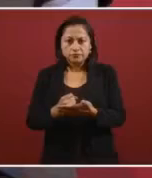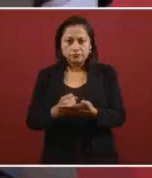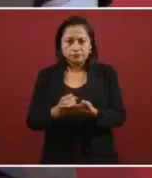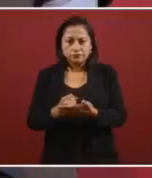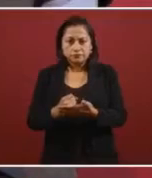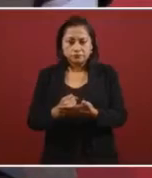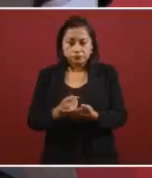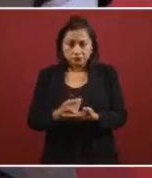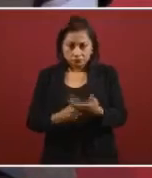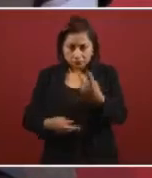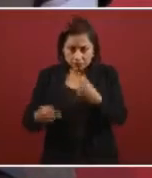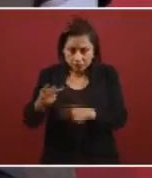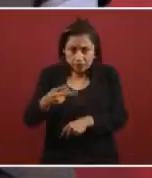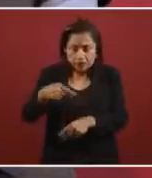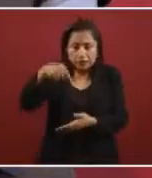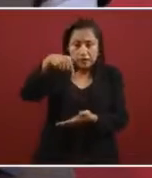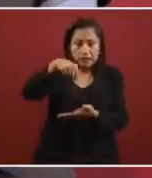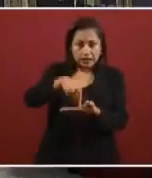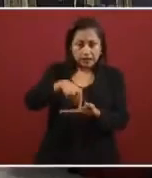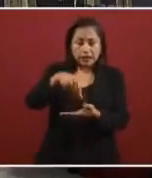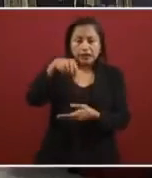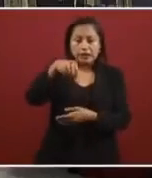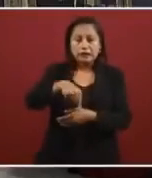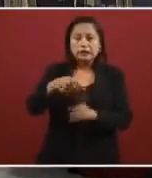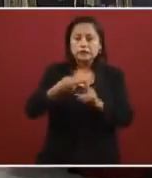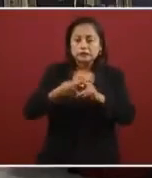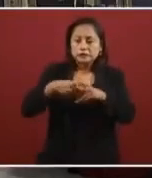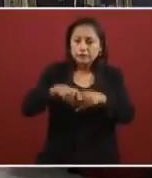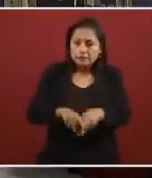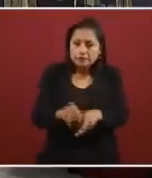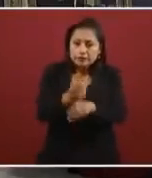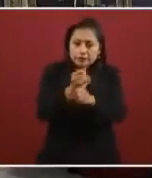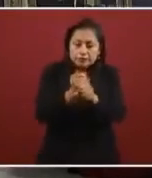Would he be reopening the investigation?